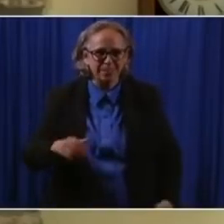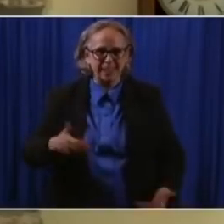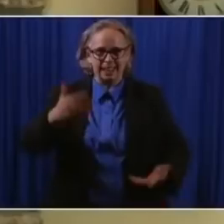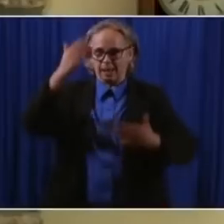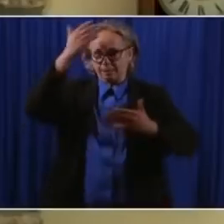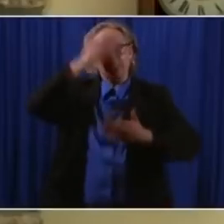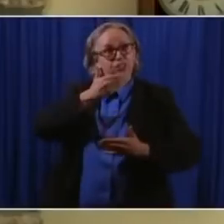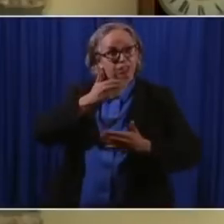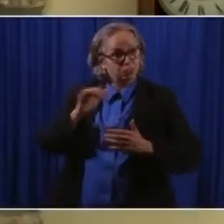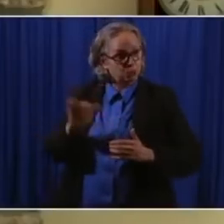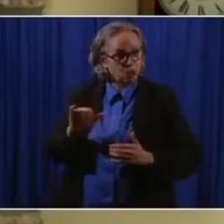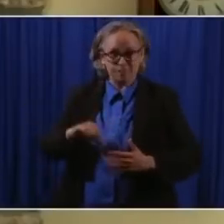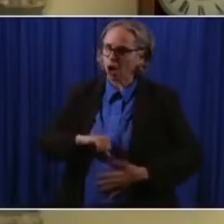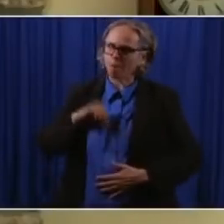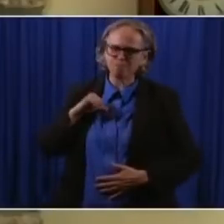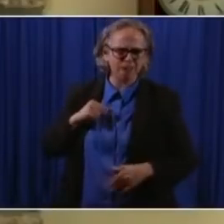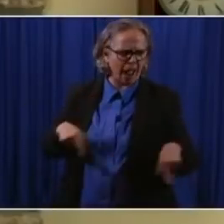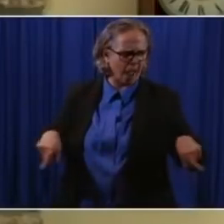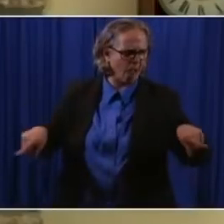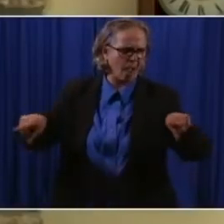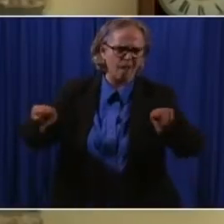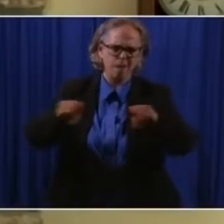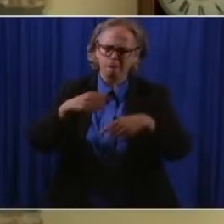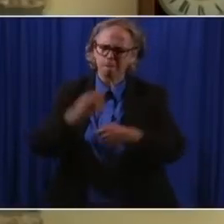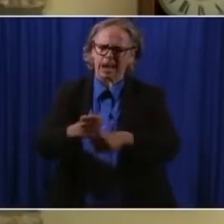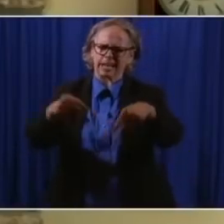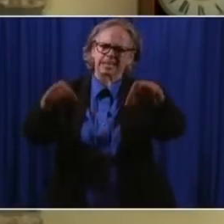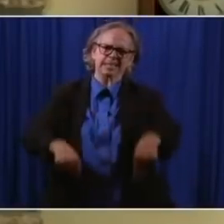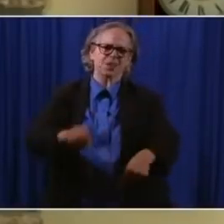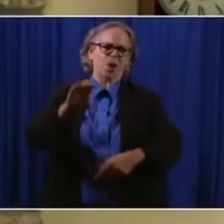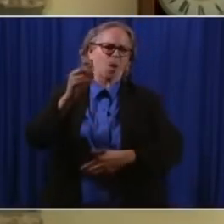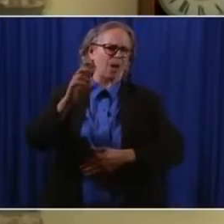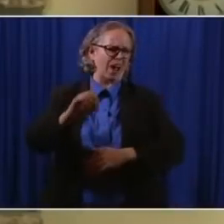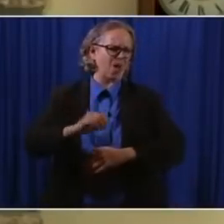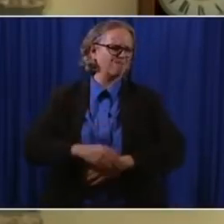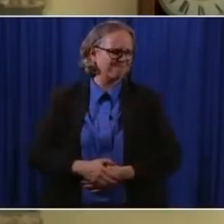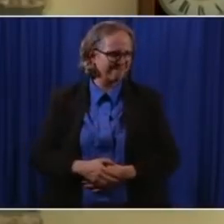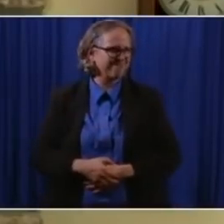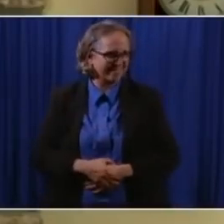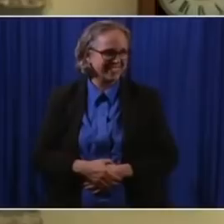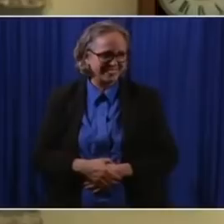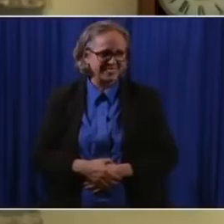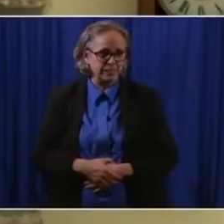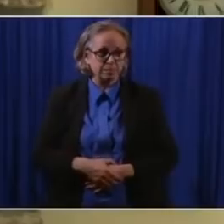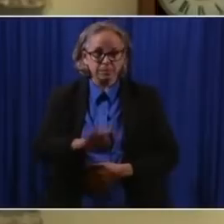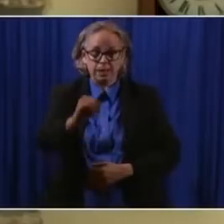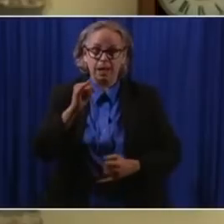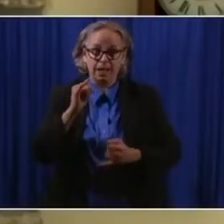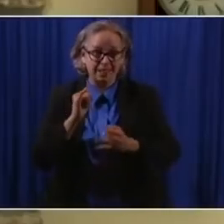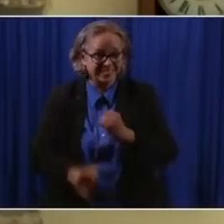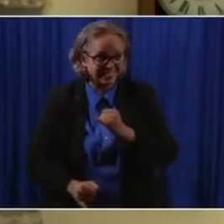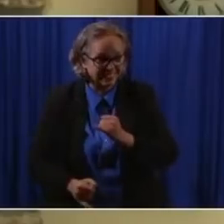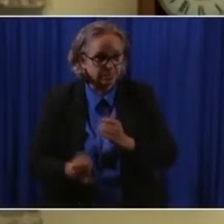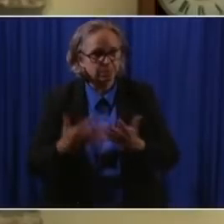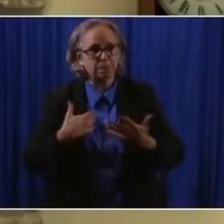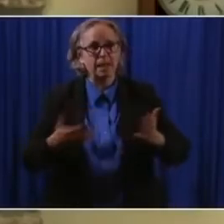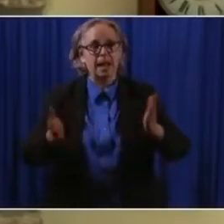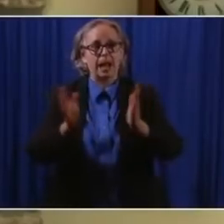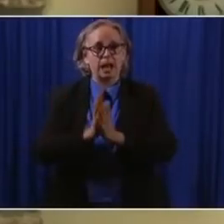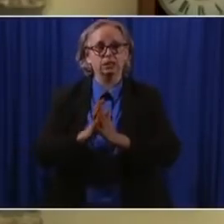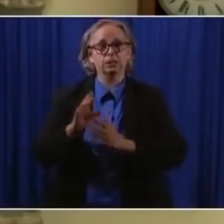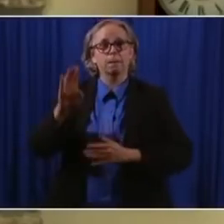of that fact. Finally, today I'm asking the Bureau of Workers' Compensation Board of